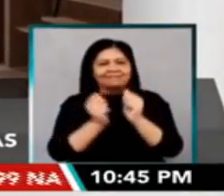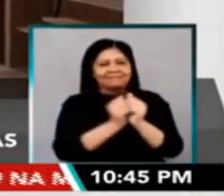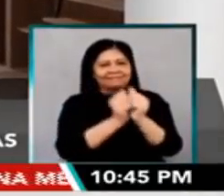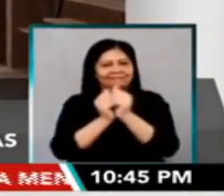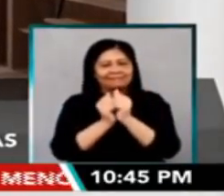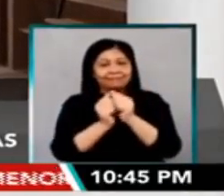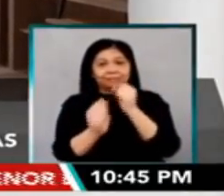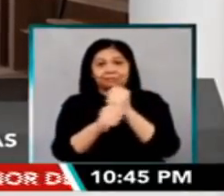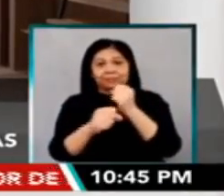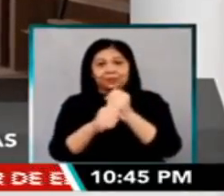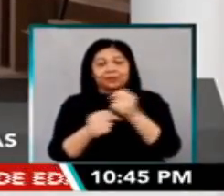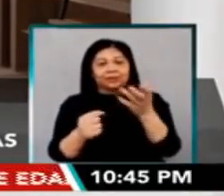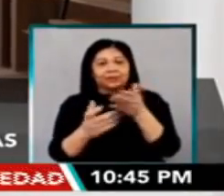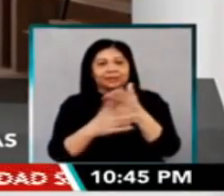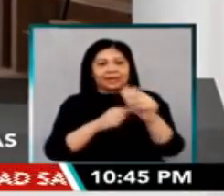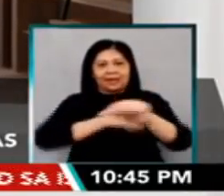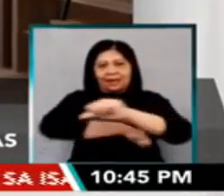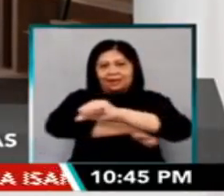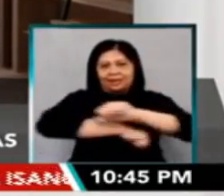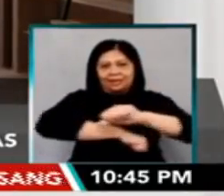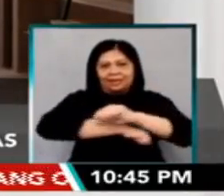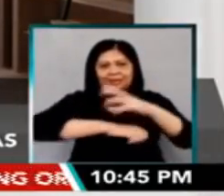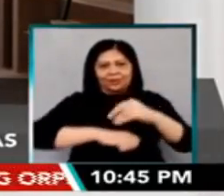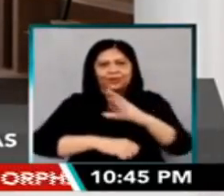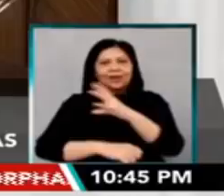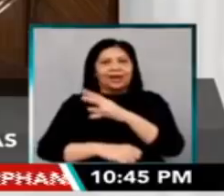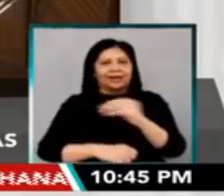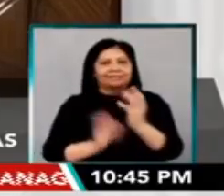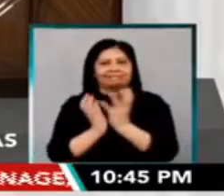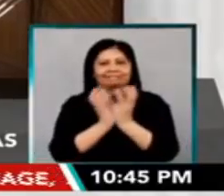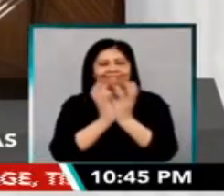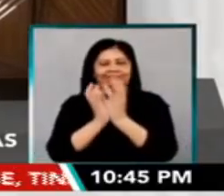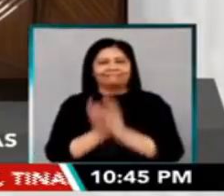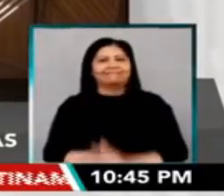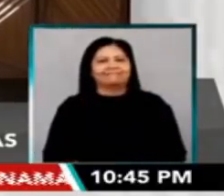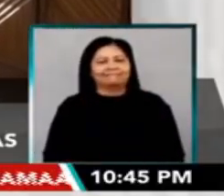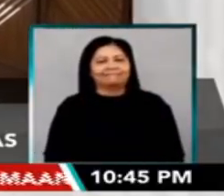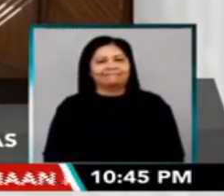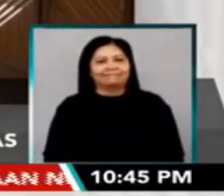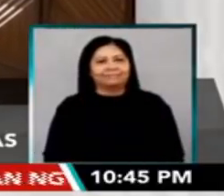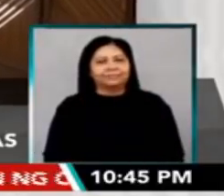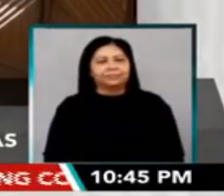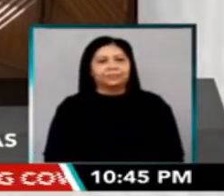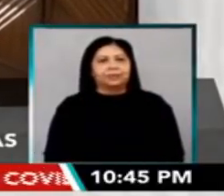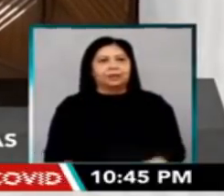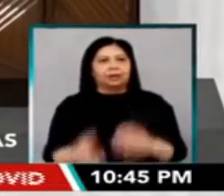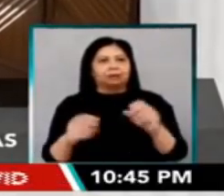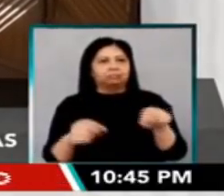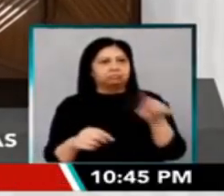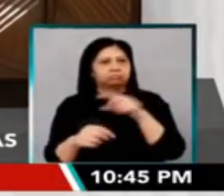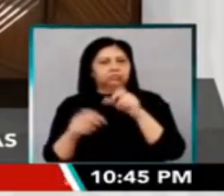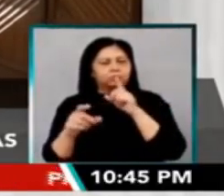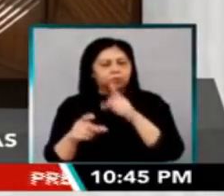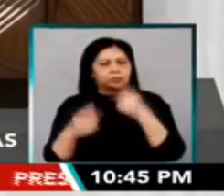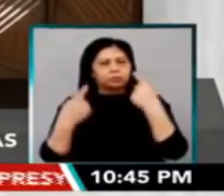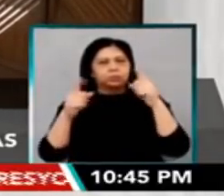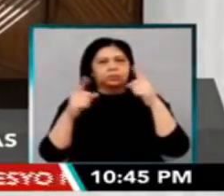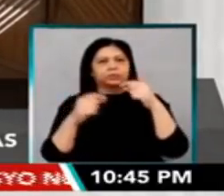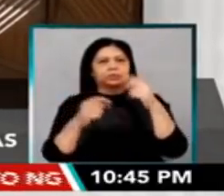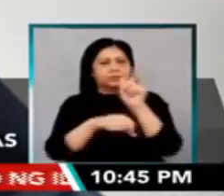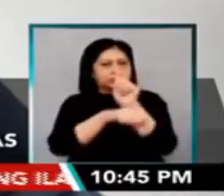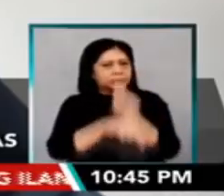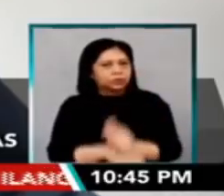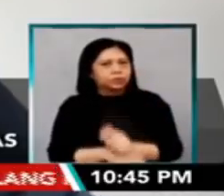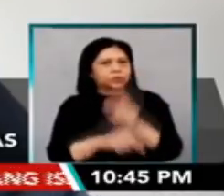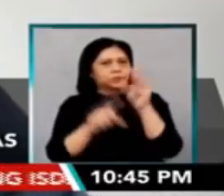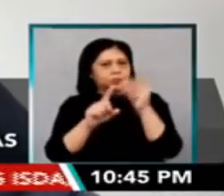pagitan ng mga arkitekto at komunidad. Question of, you know, what a building can represent when it's built through traditions and mutual support. But these are